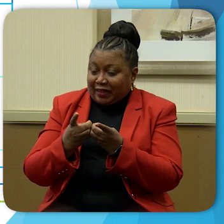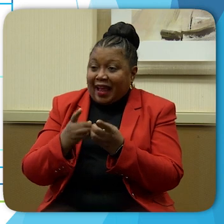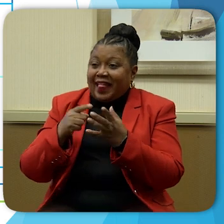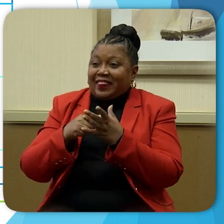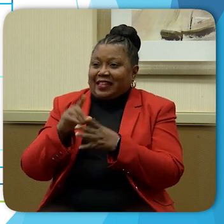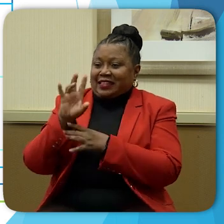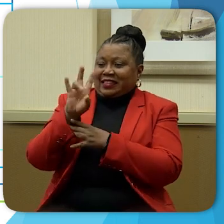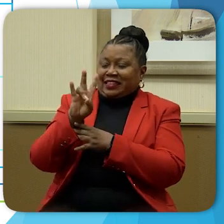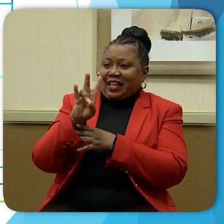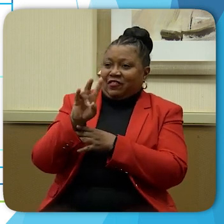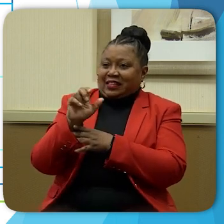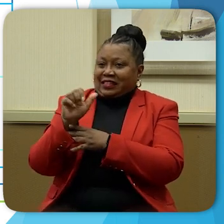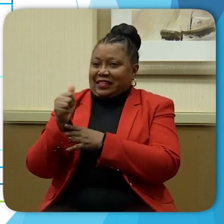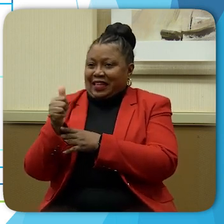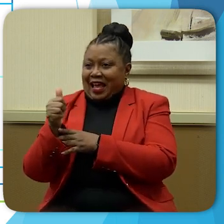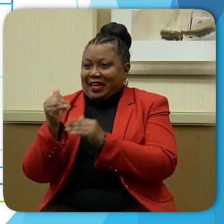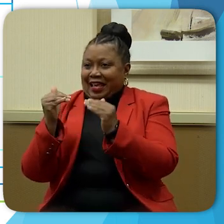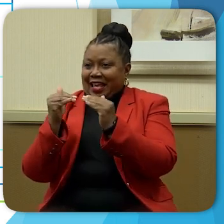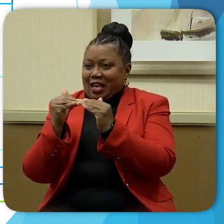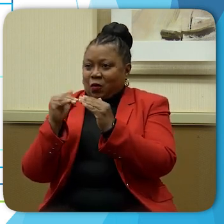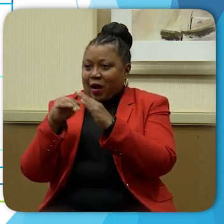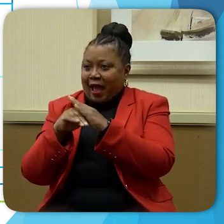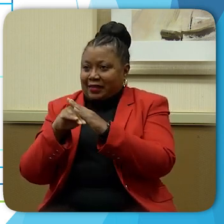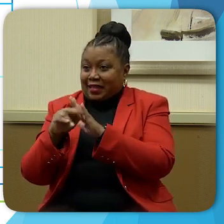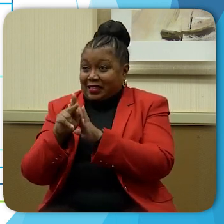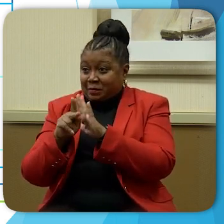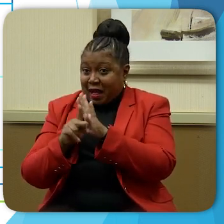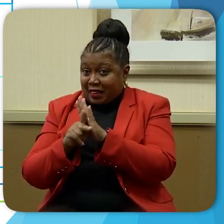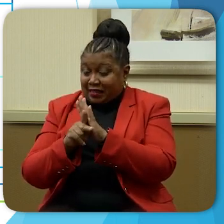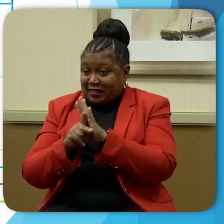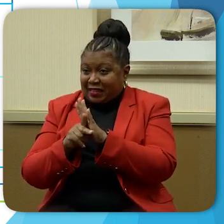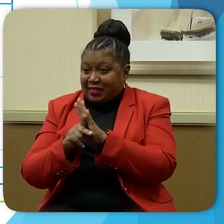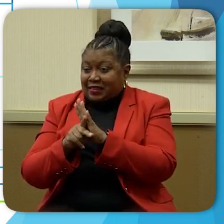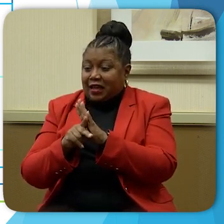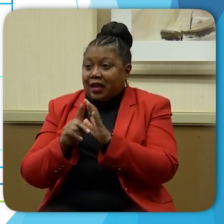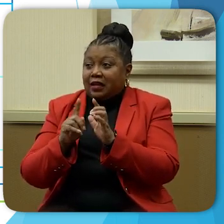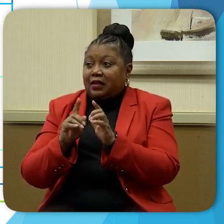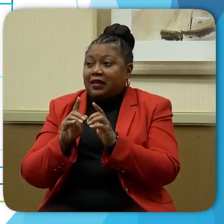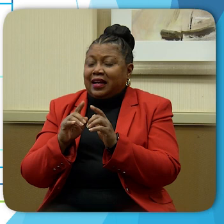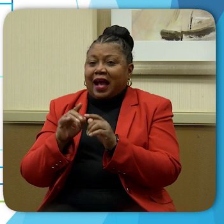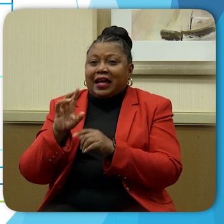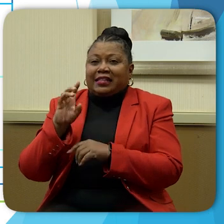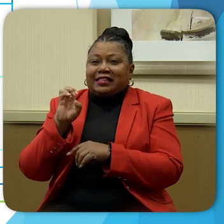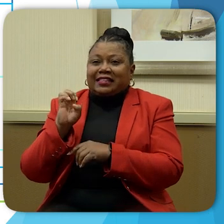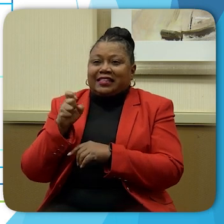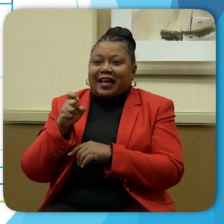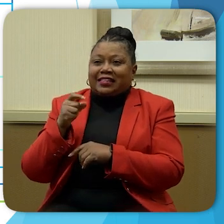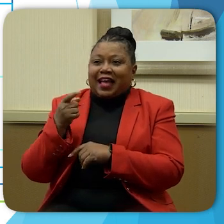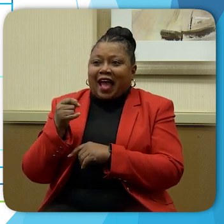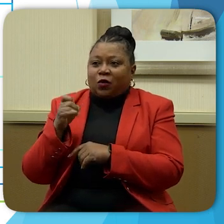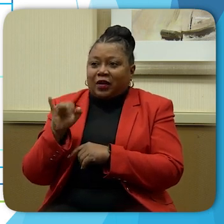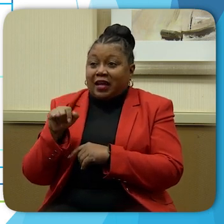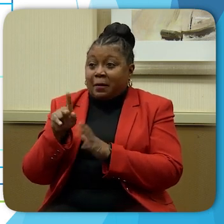the 710 equal access policy, or I call them like sex equity